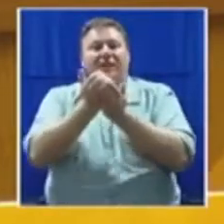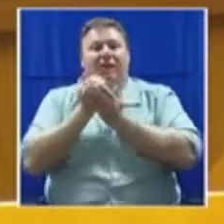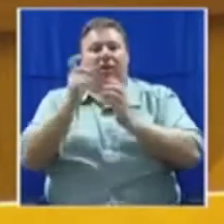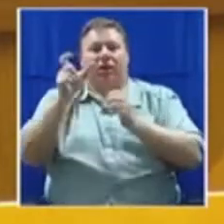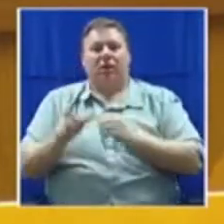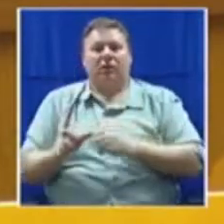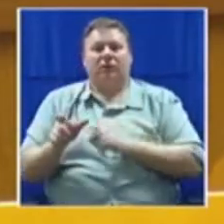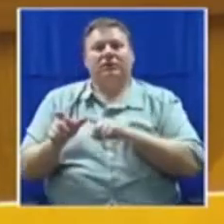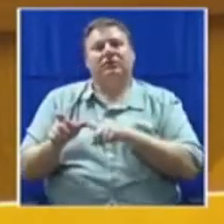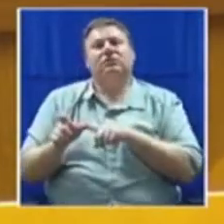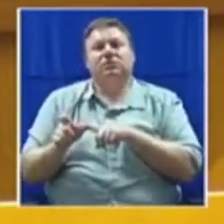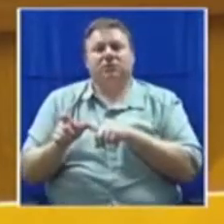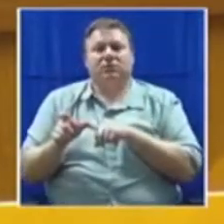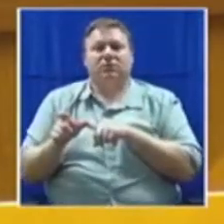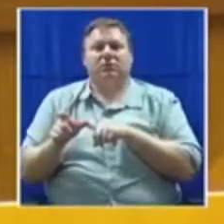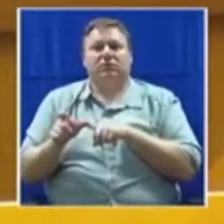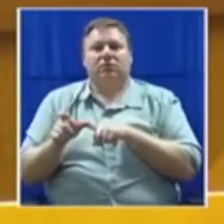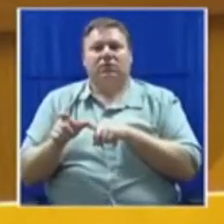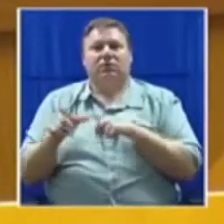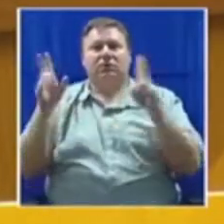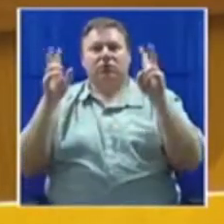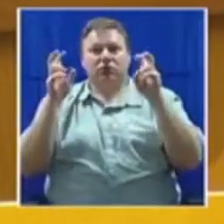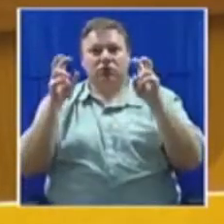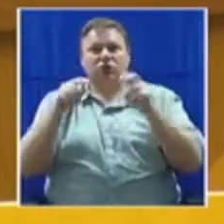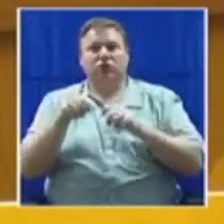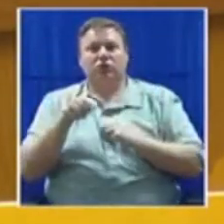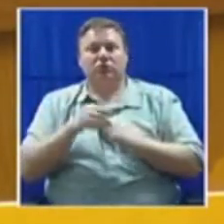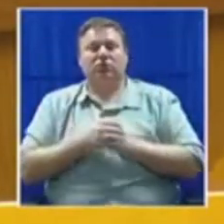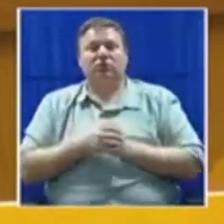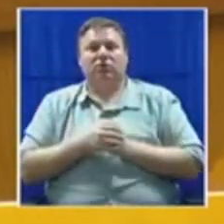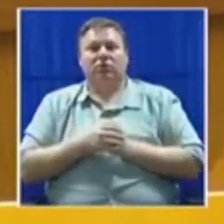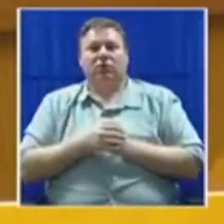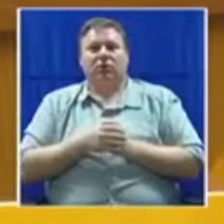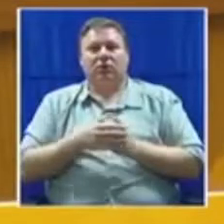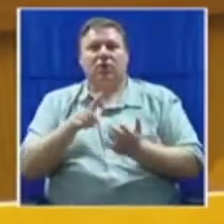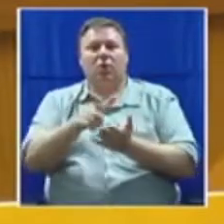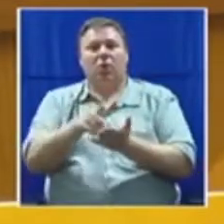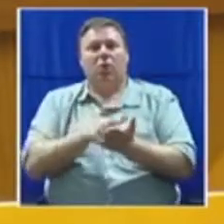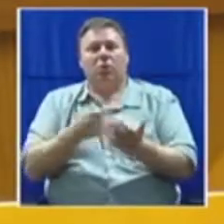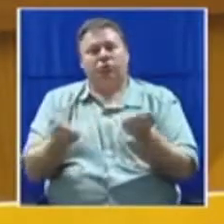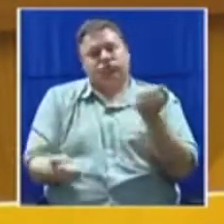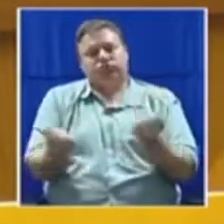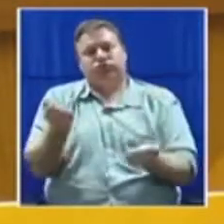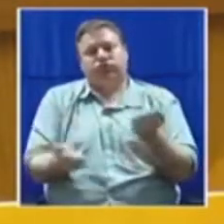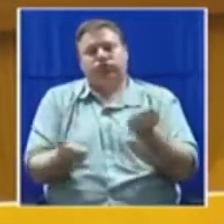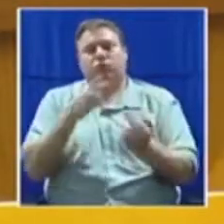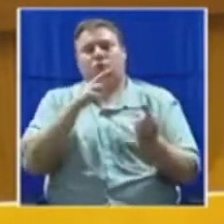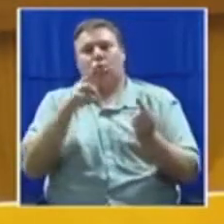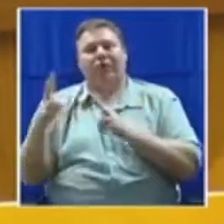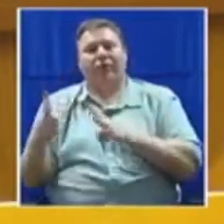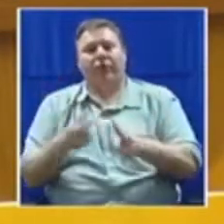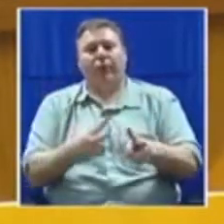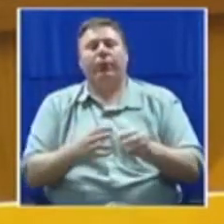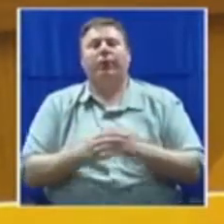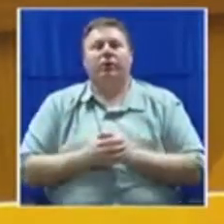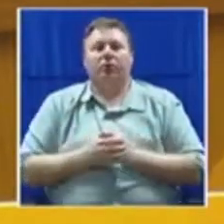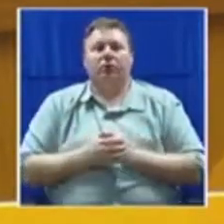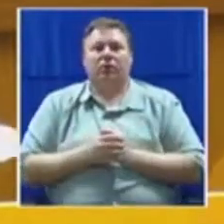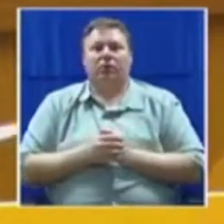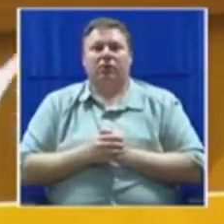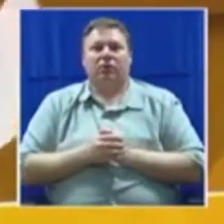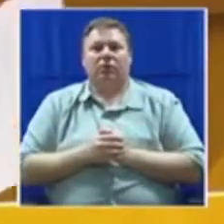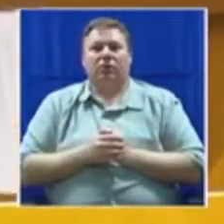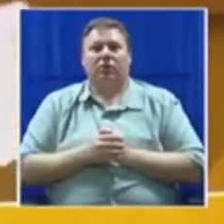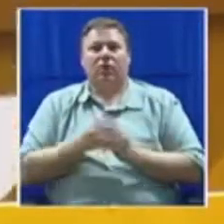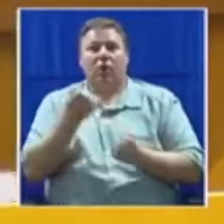been taken on judicial or urgent judicial review. We should allow the courts to